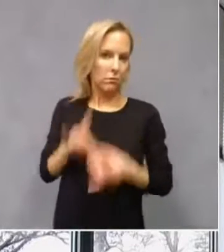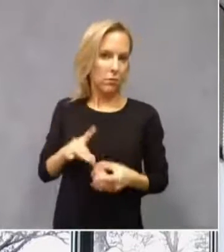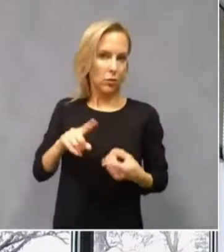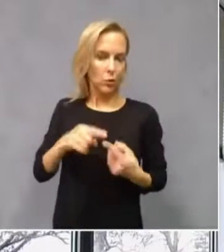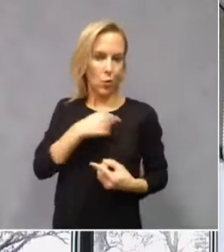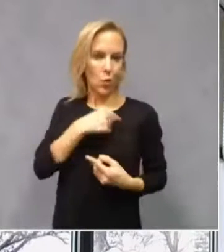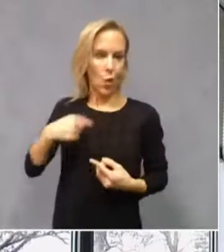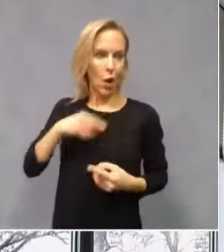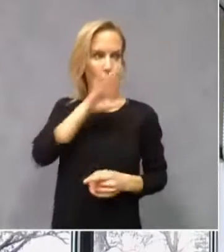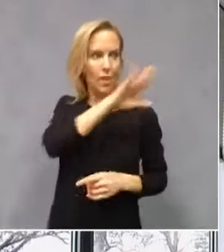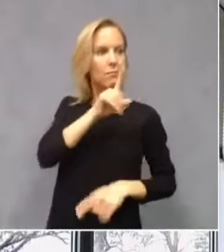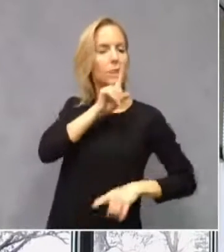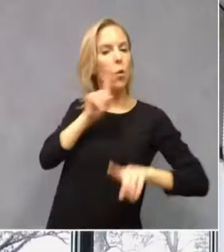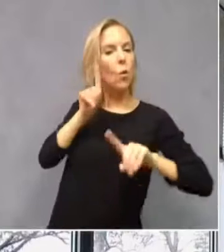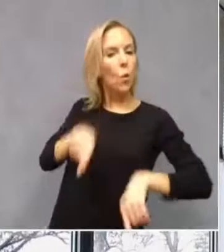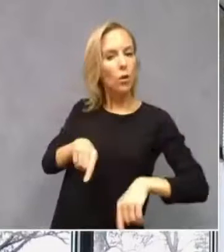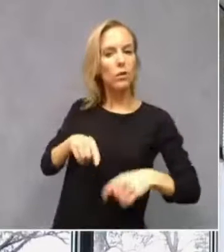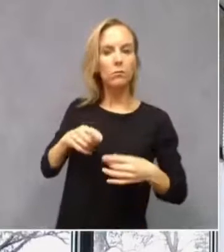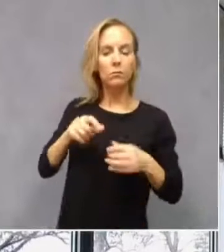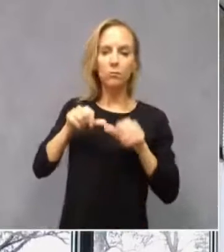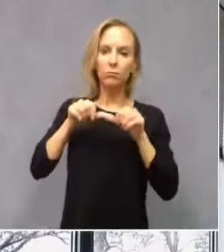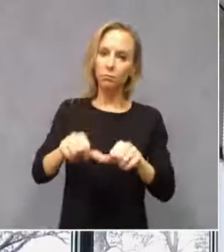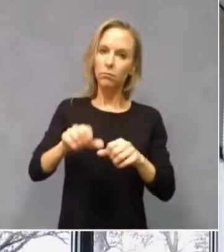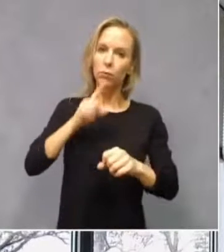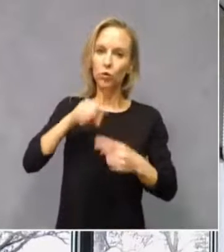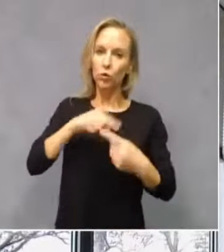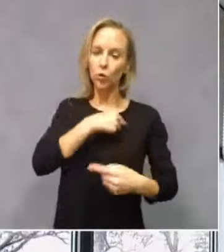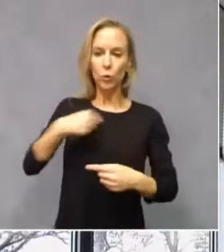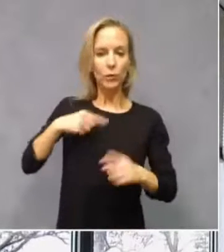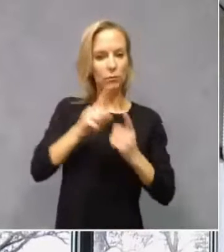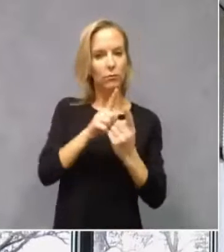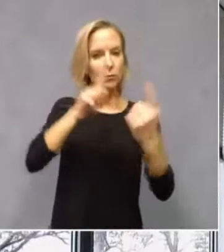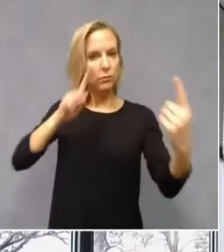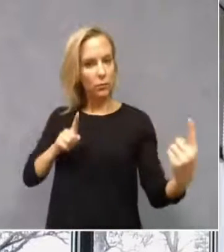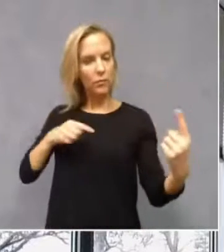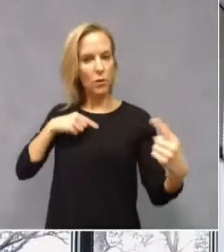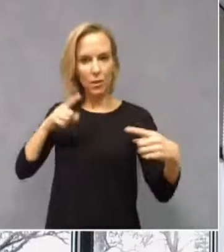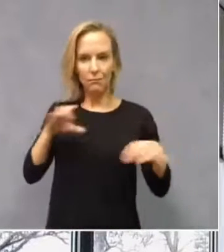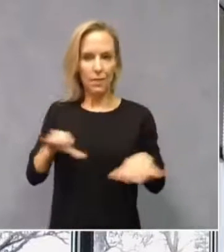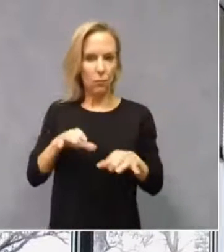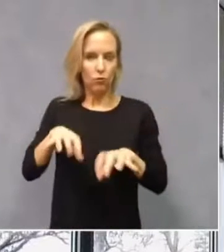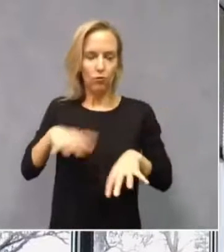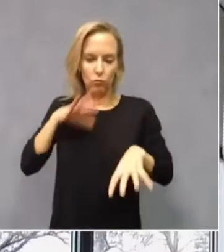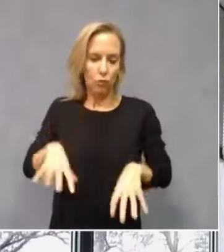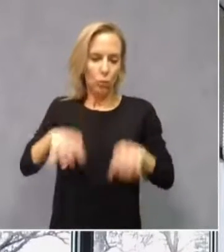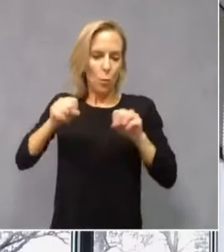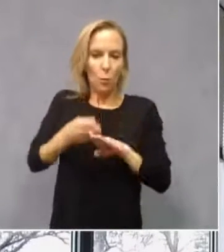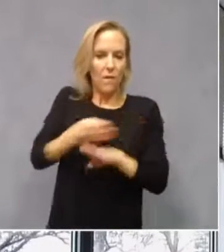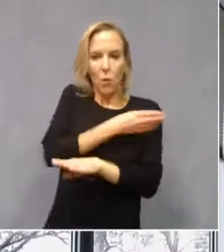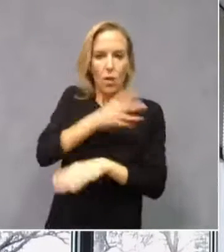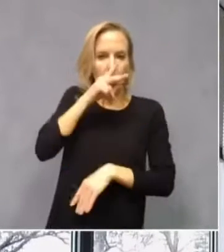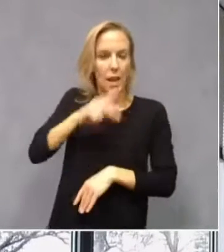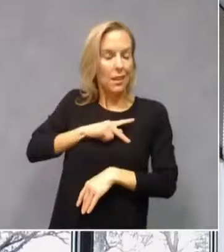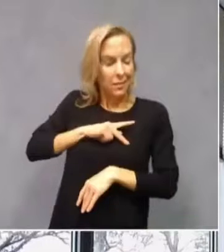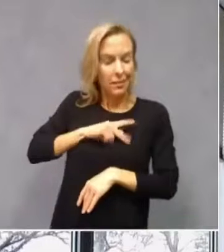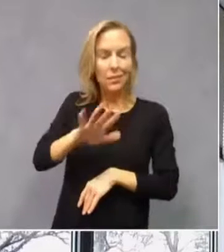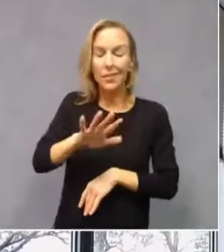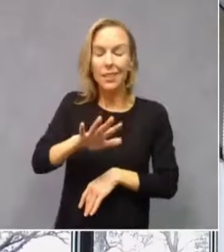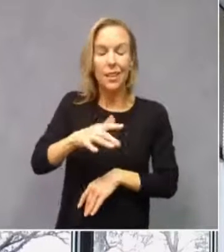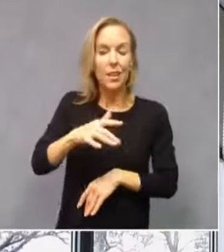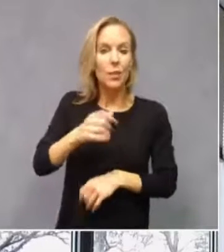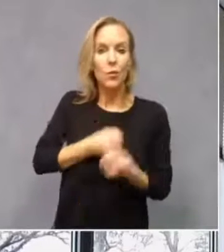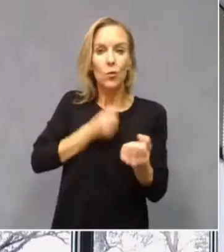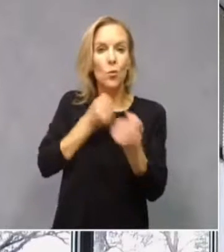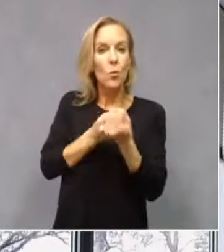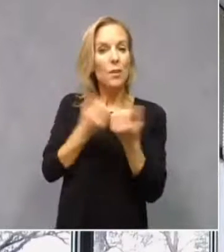keep ourselves further away from each other. We took those right before Thanksgiving. And notwithstanding that, the fact that we have a decline in